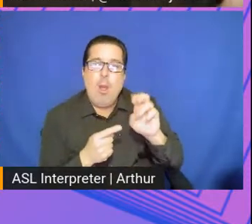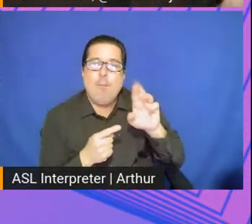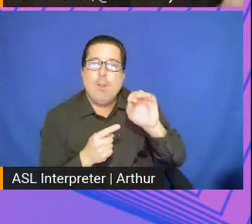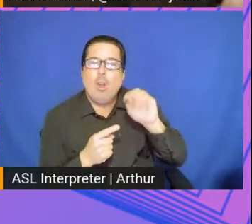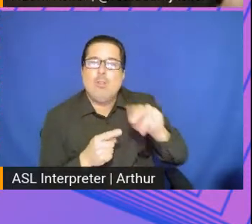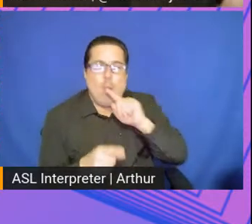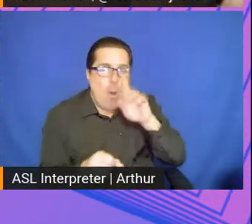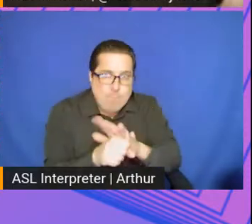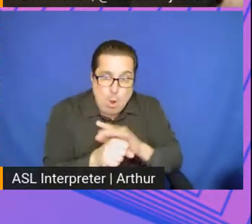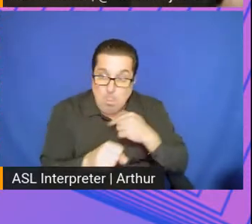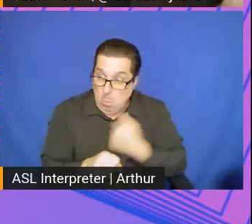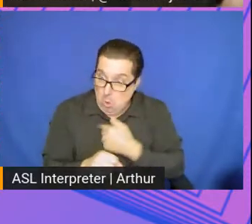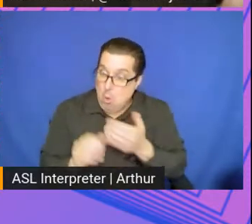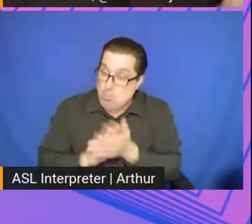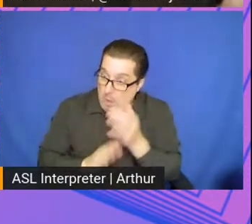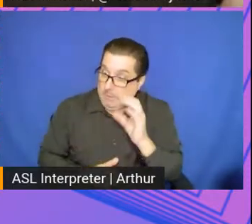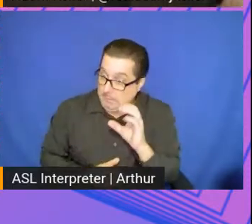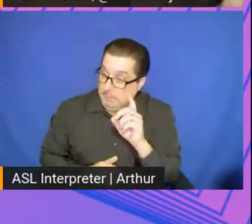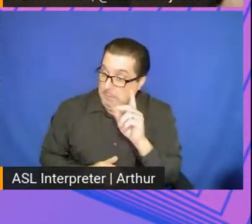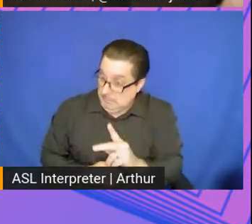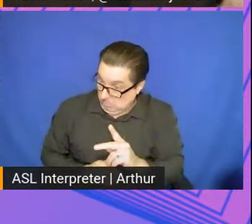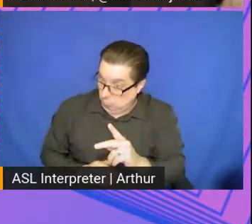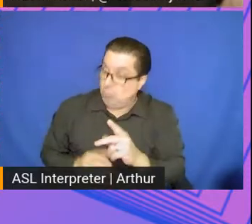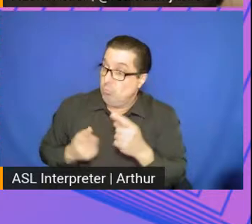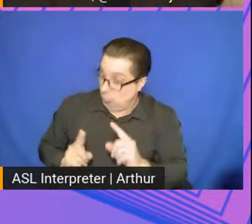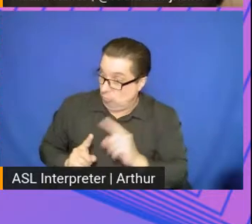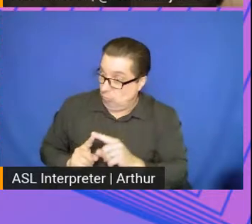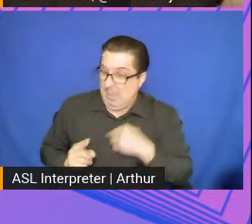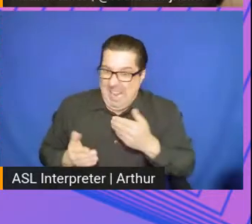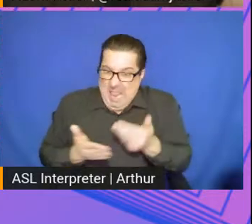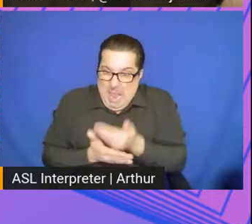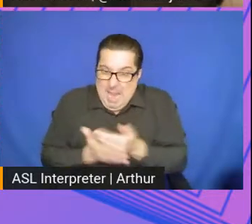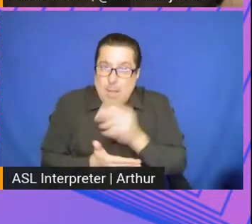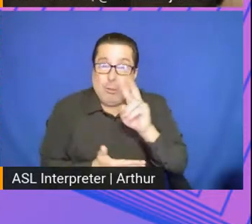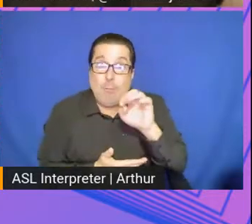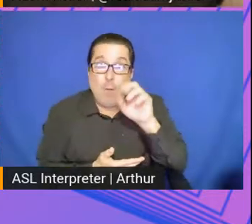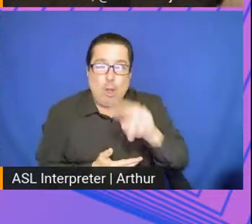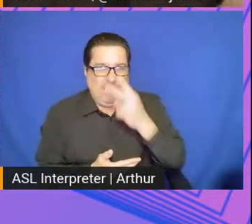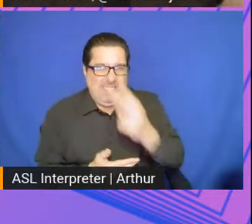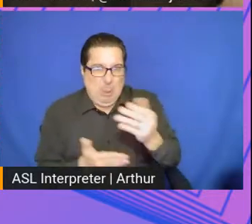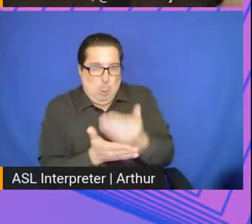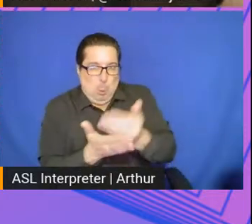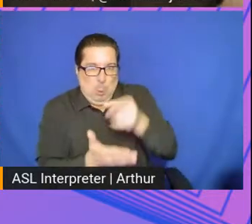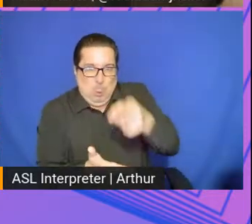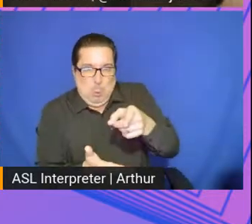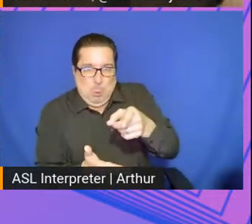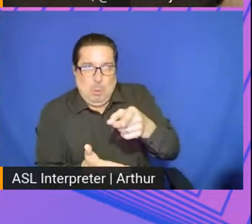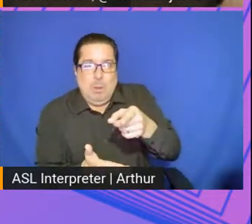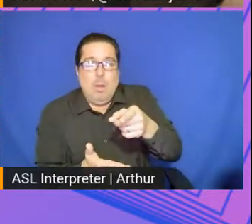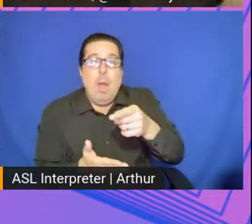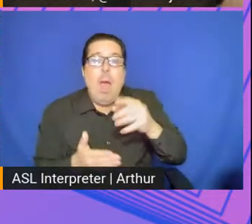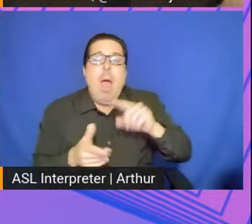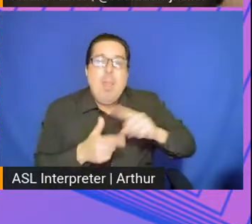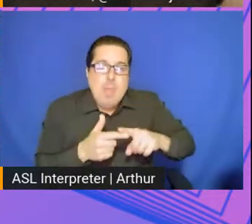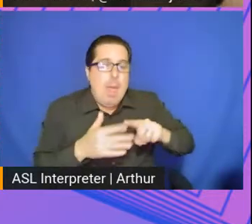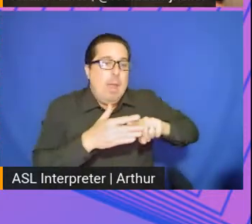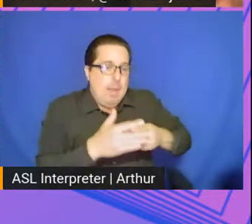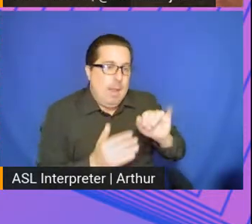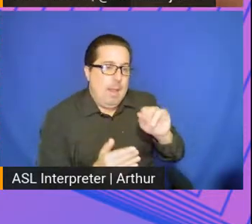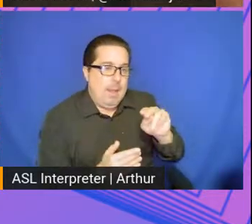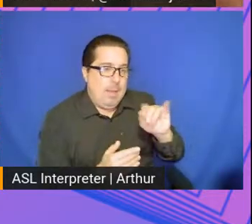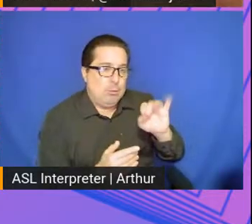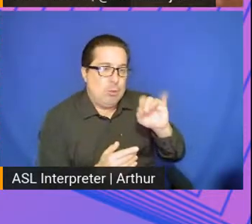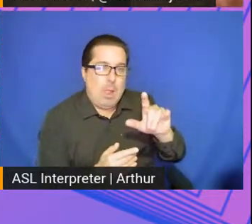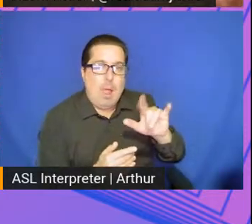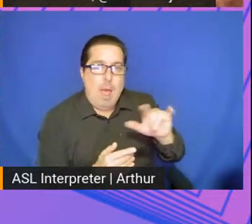that we're running CDK, and you can see we're on the latest version right now. And then we're going to initialize our CDK application. And